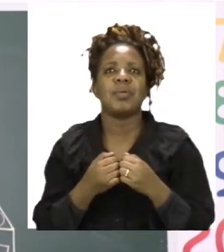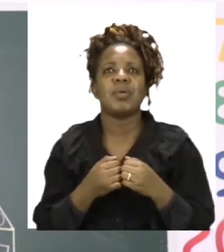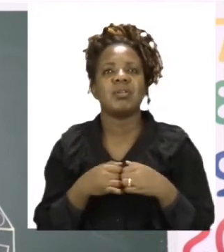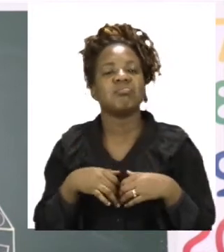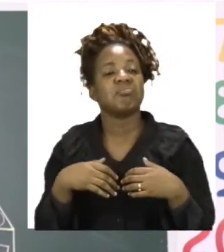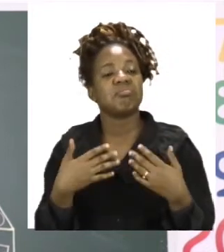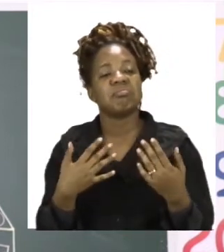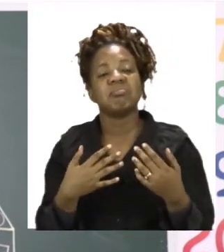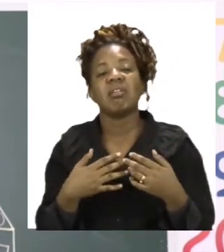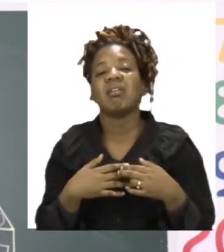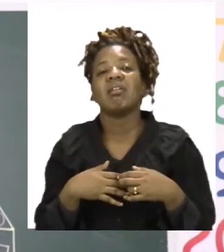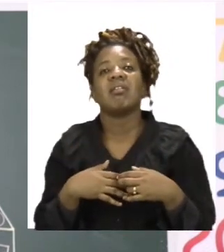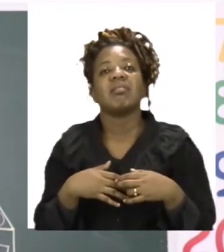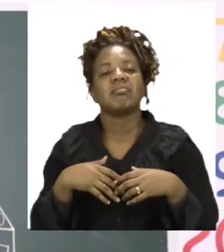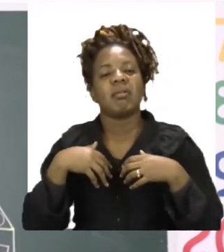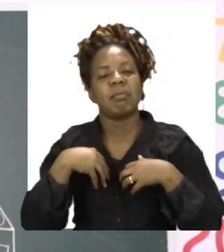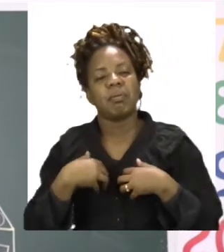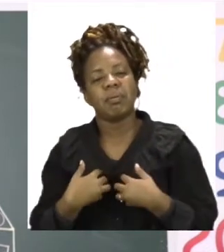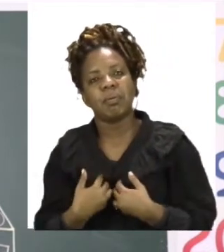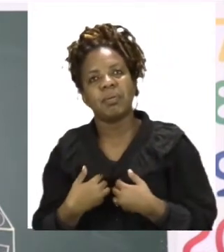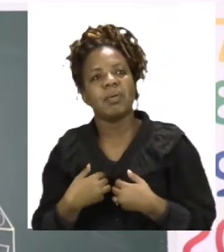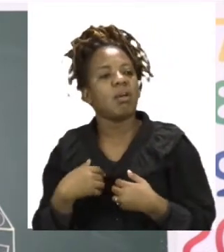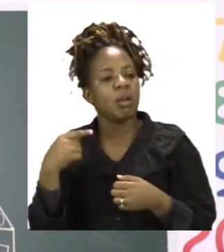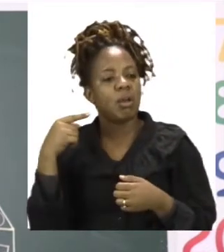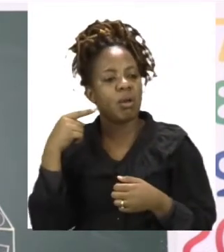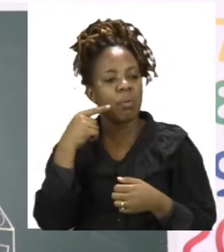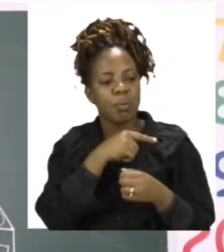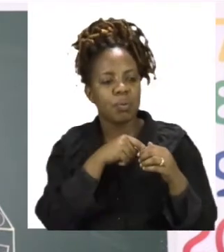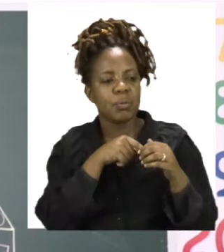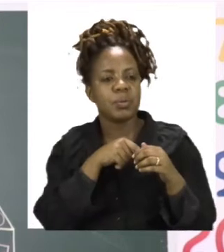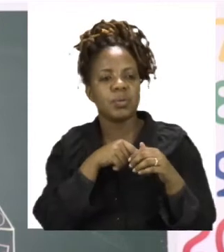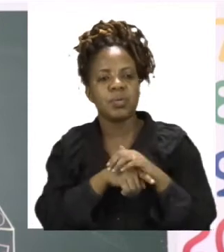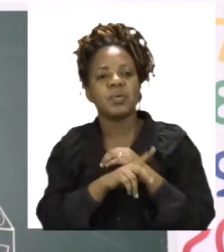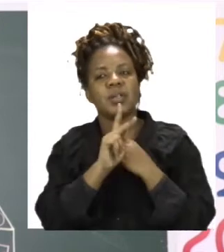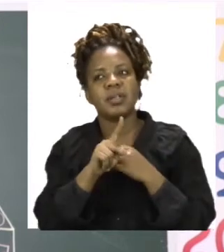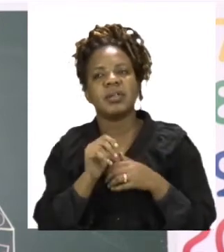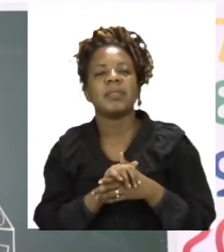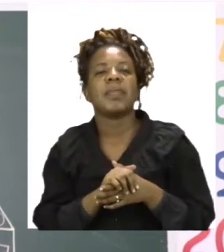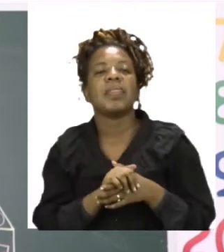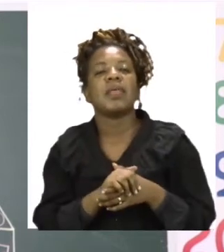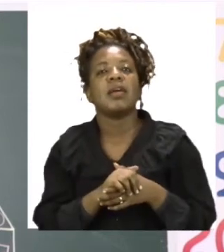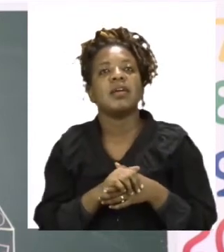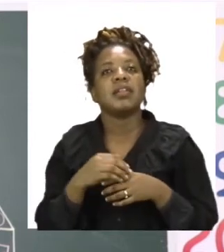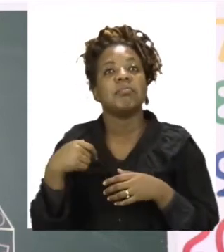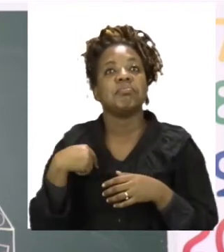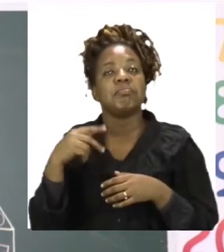the lion gets tired of waiting and disappears. And then Petrus is